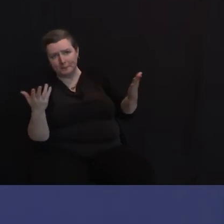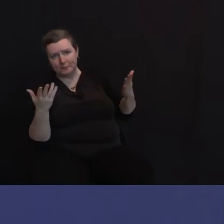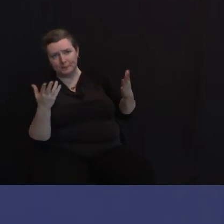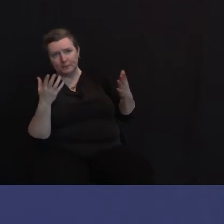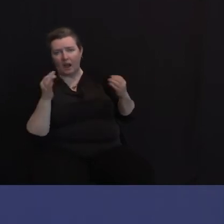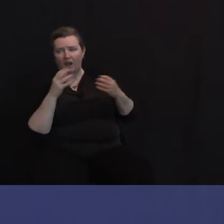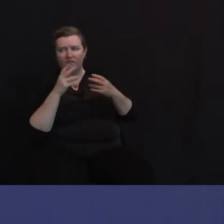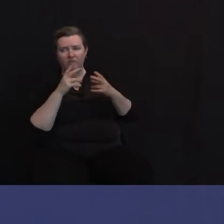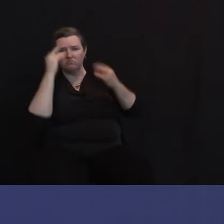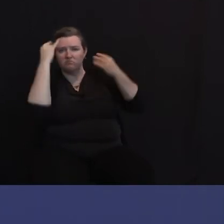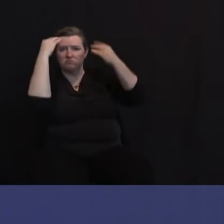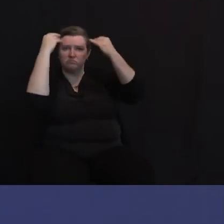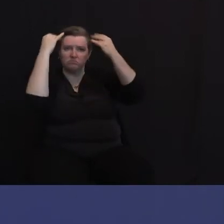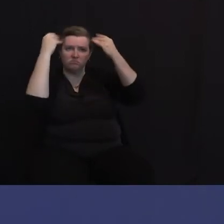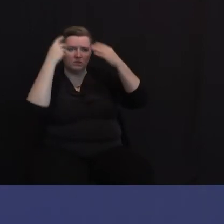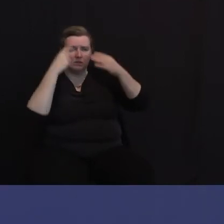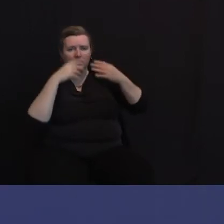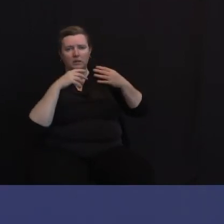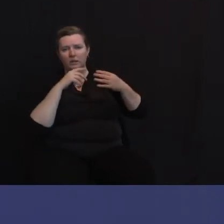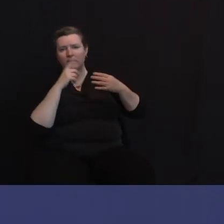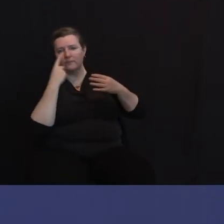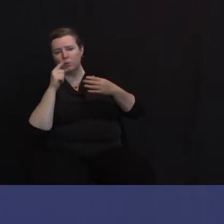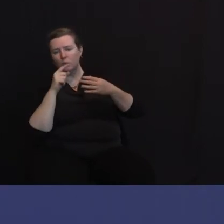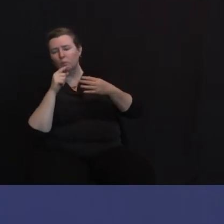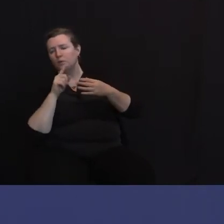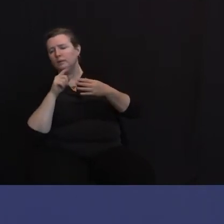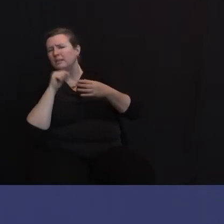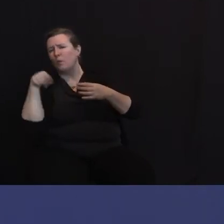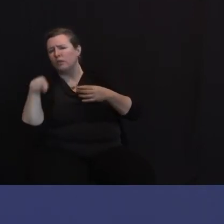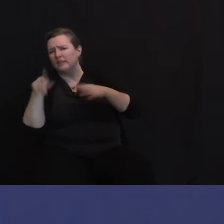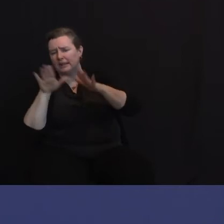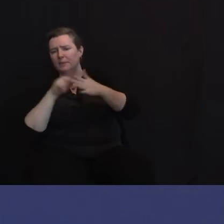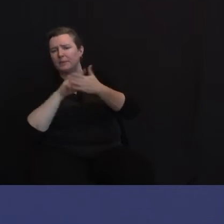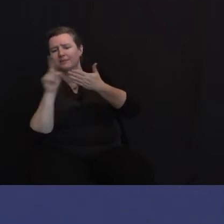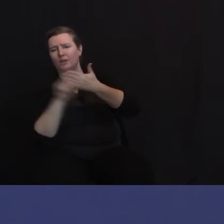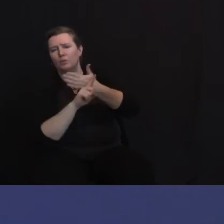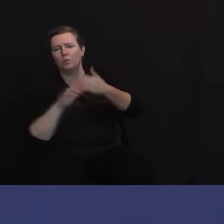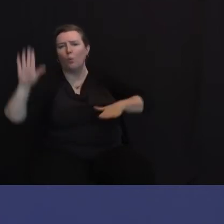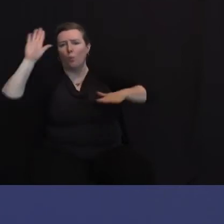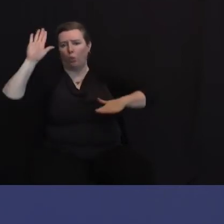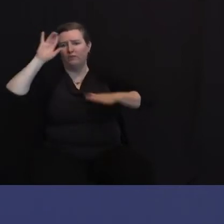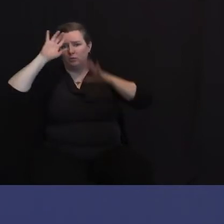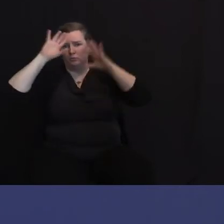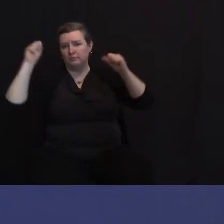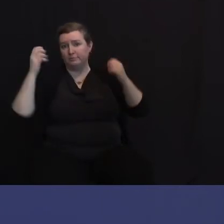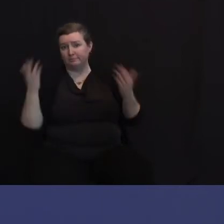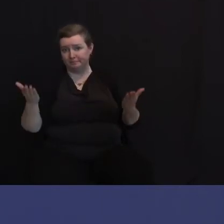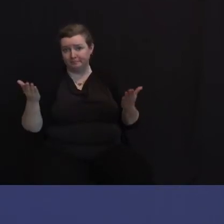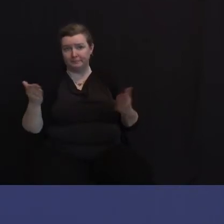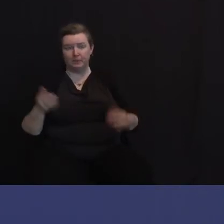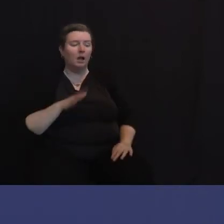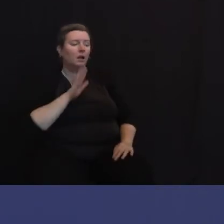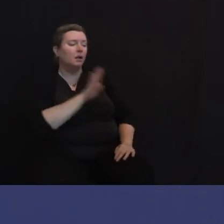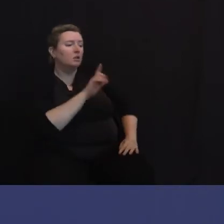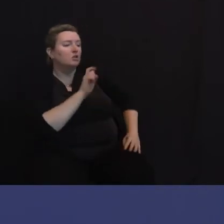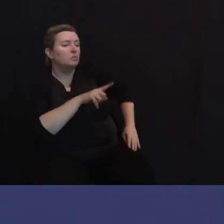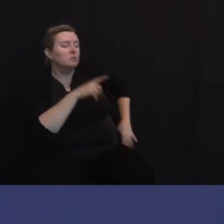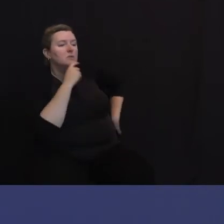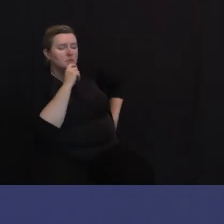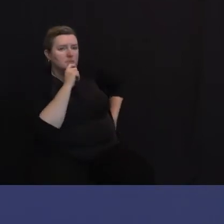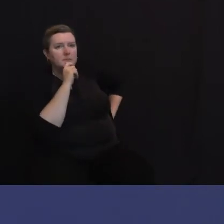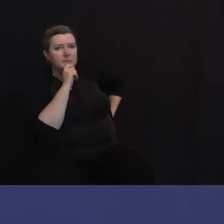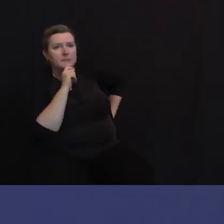inauguration next week? Thank you. Yep, thank you. We don't normally pick these questions off one at a time and answer them, so I normally am looking through a list, and this is an